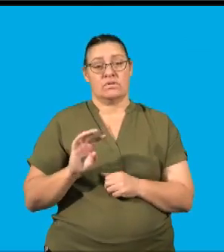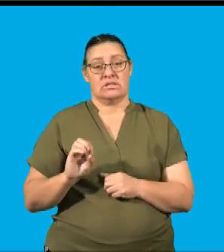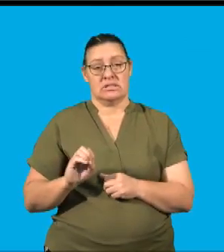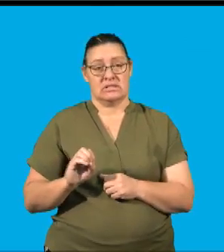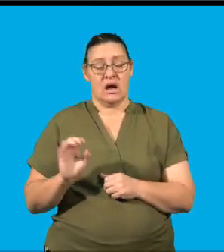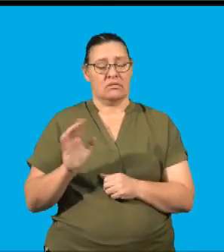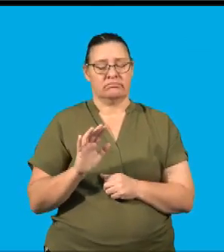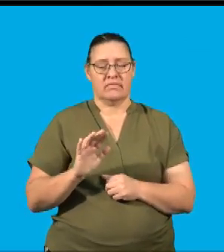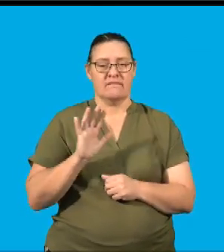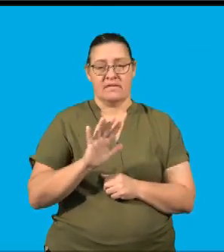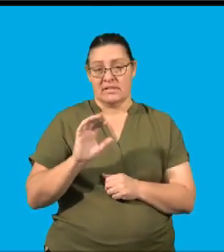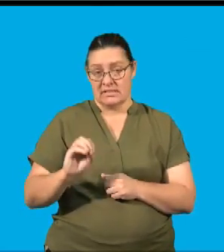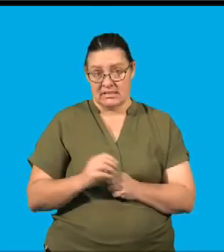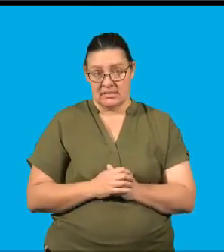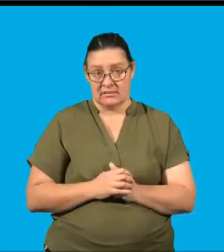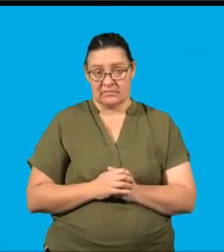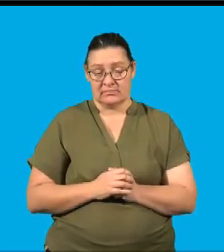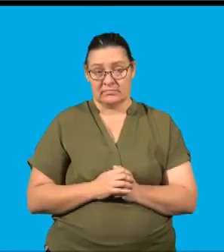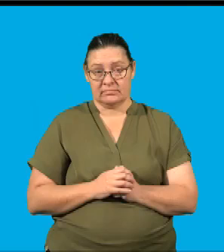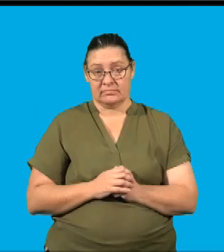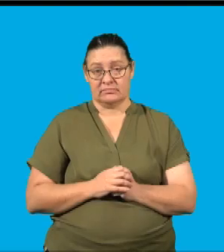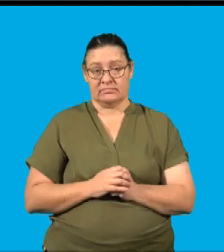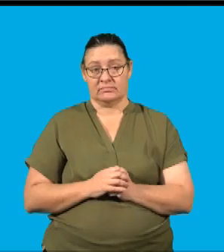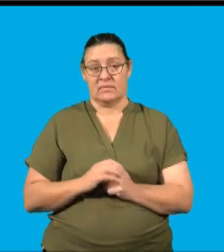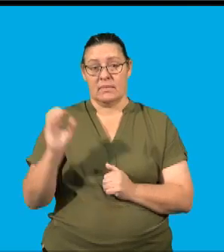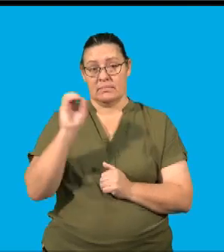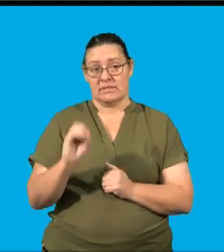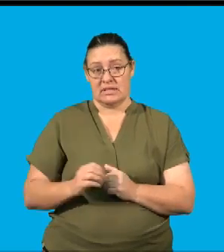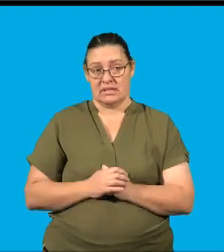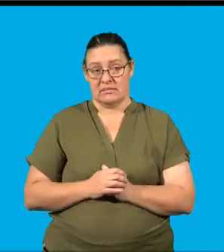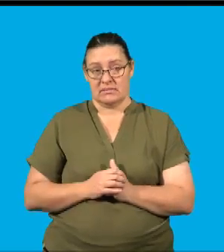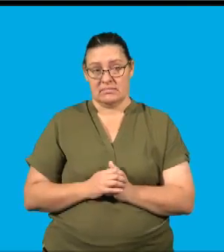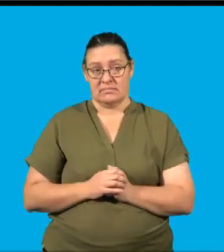minus 20, when you punch it in, you must get 15%.